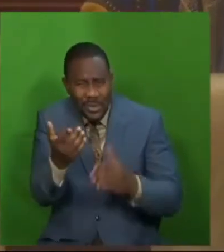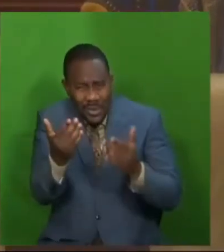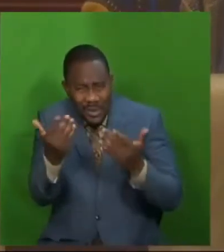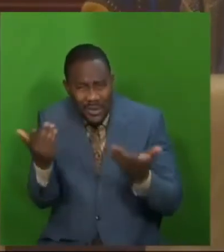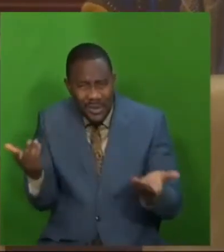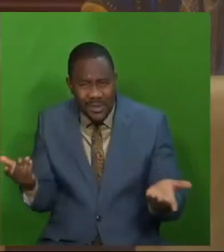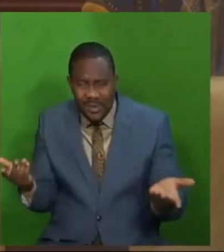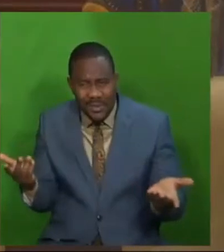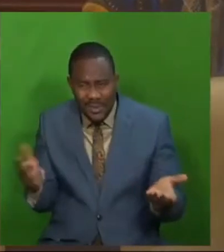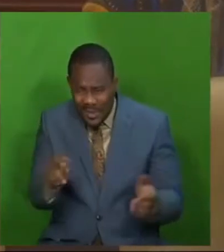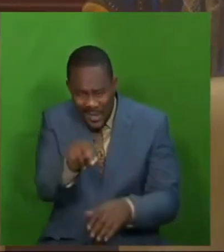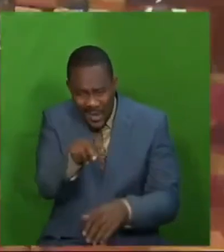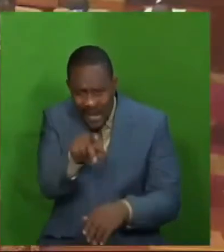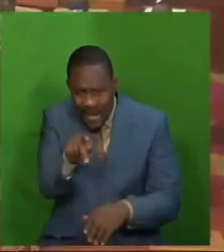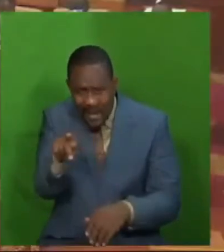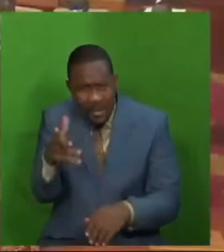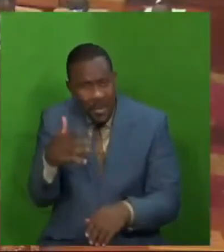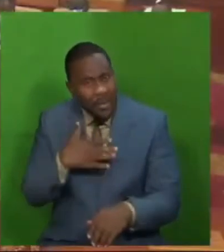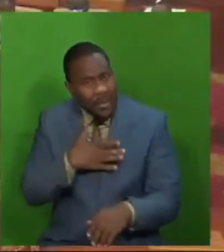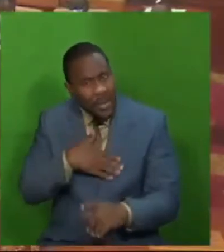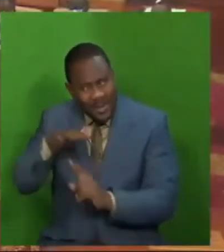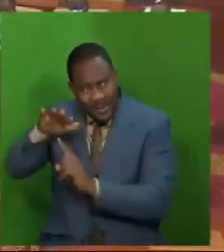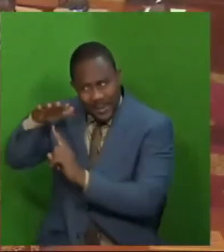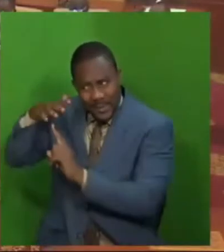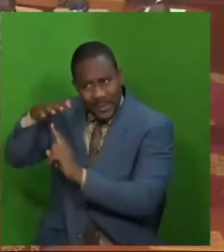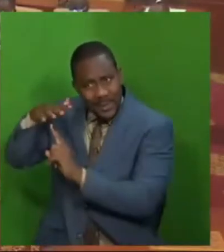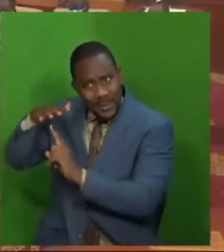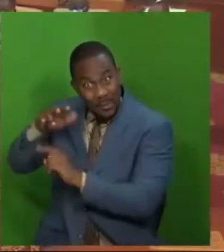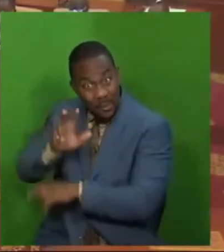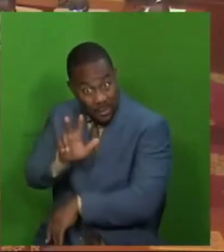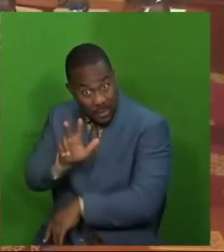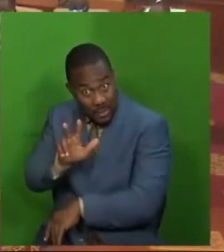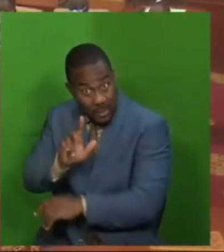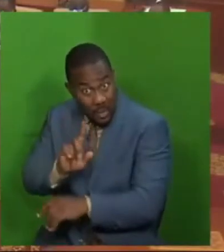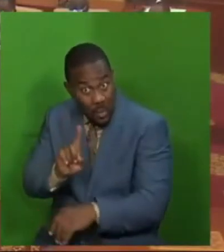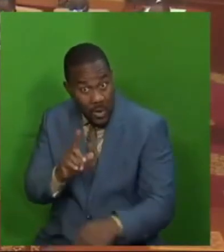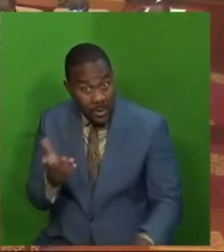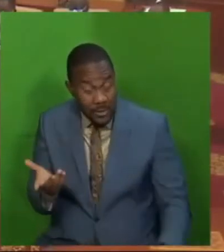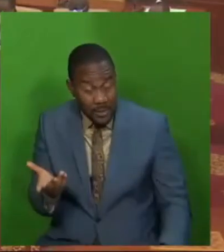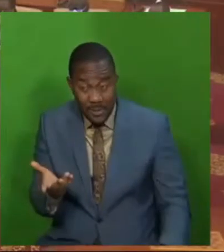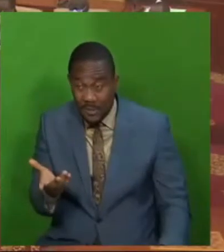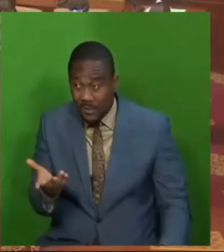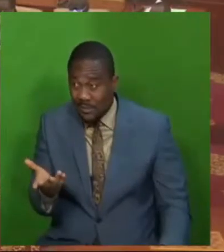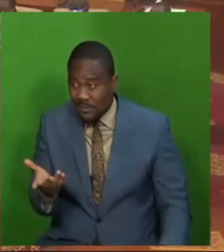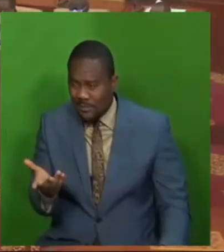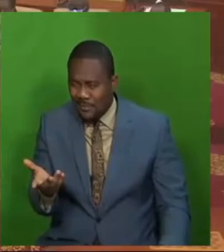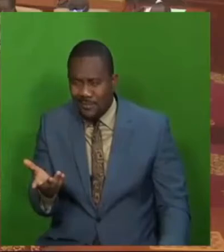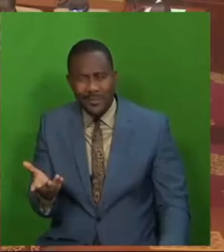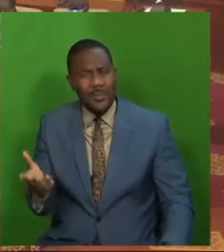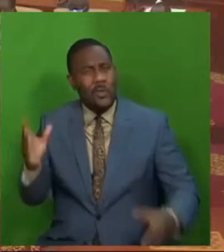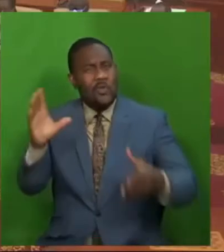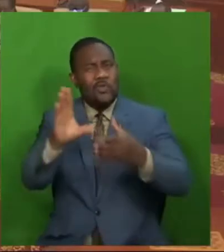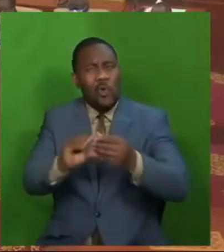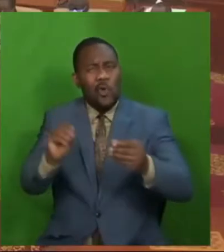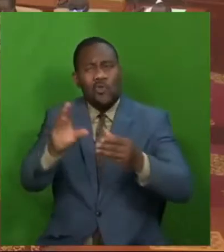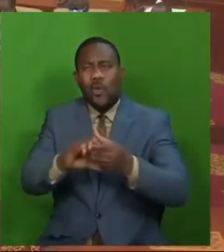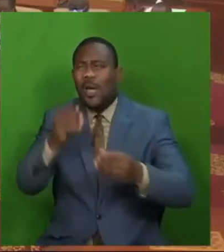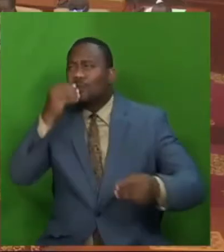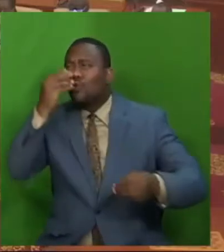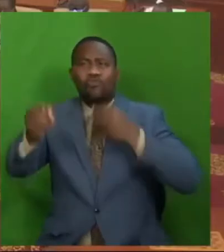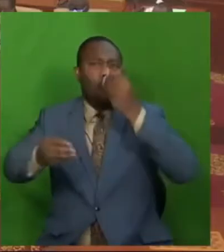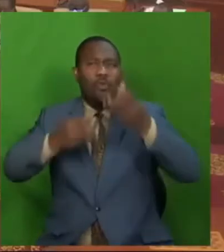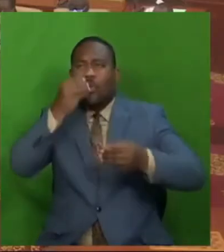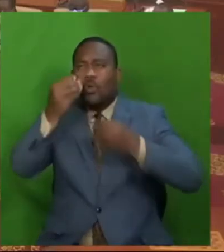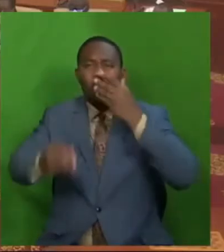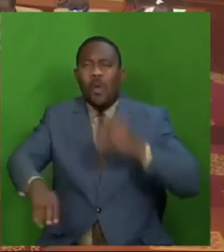show us the whereabouts of these helicopters. Yet you keep on touting everywhere. You have purchased 3 helicopters. 3